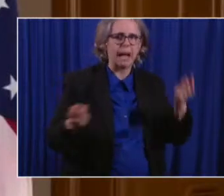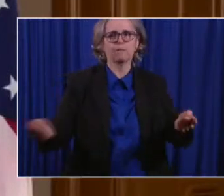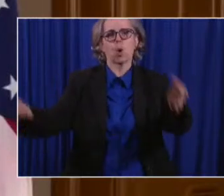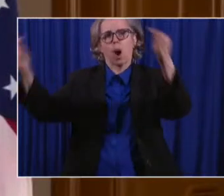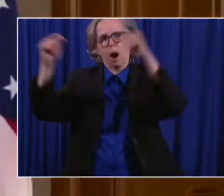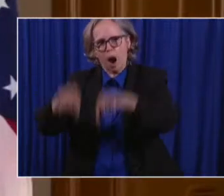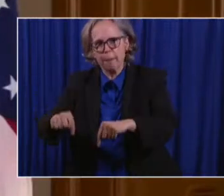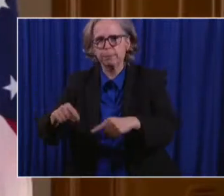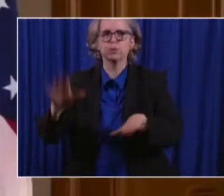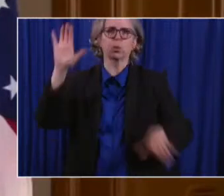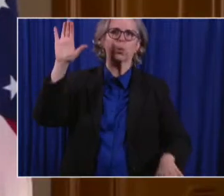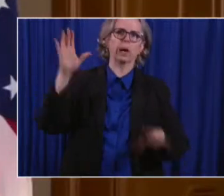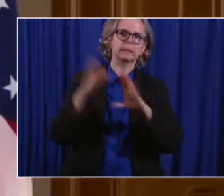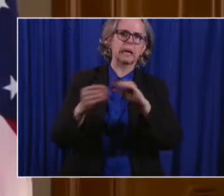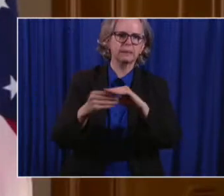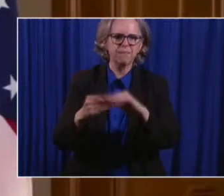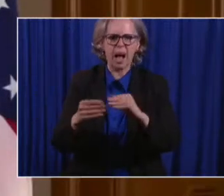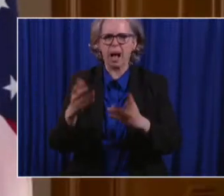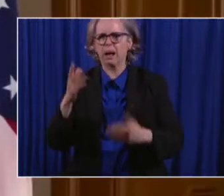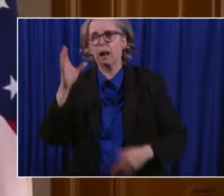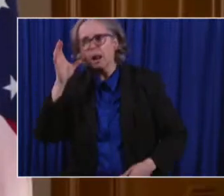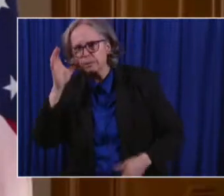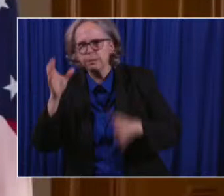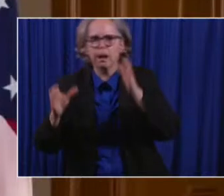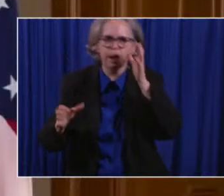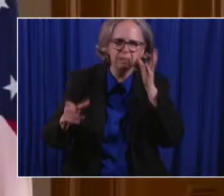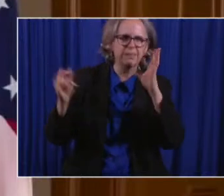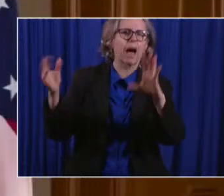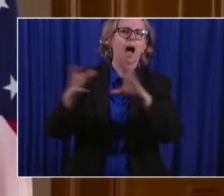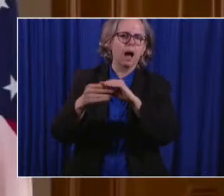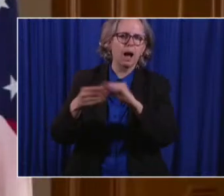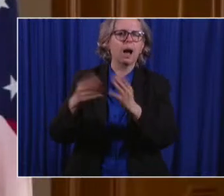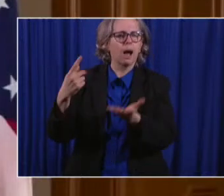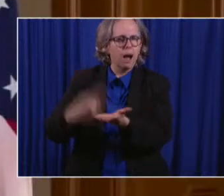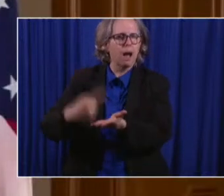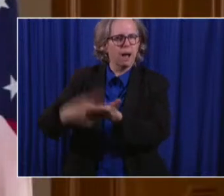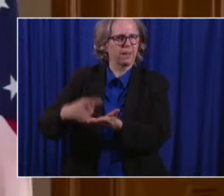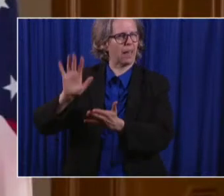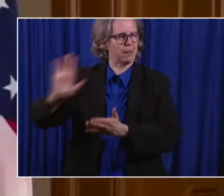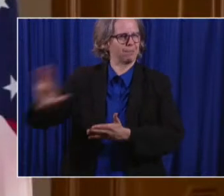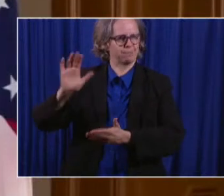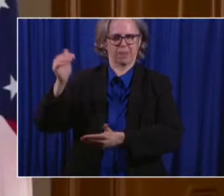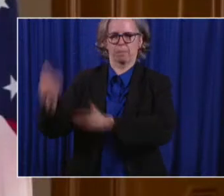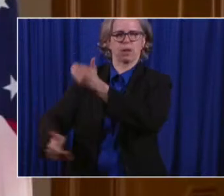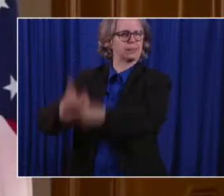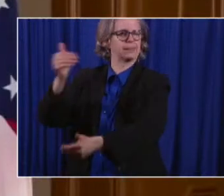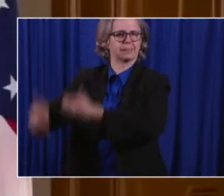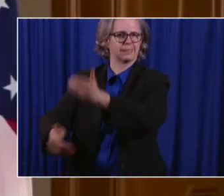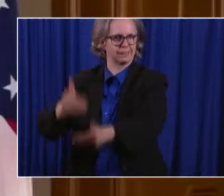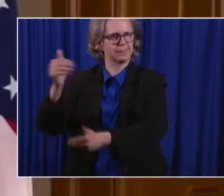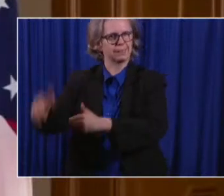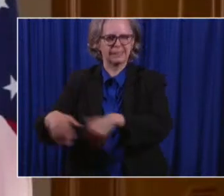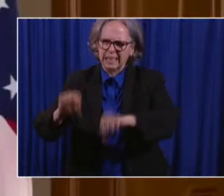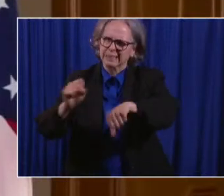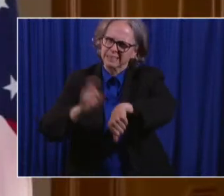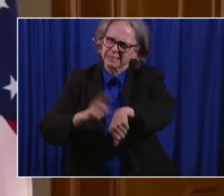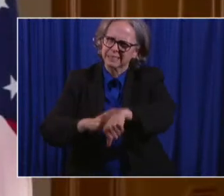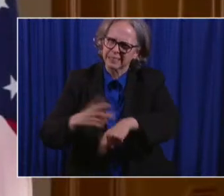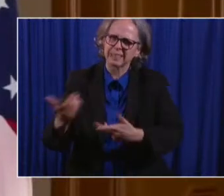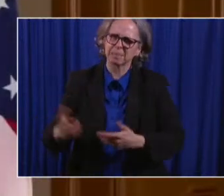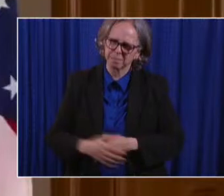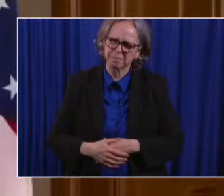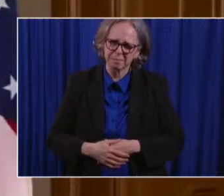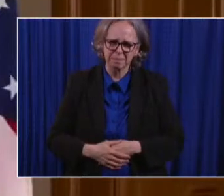testify. So we should let whatever bill has been introduced, if there's a process for it and we hold hearings, that